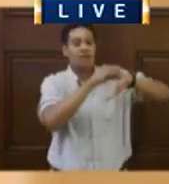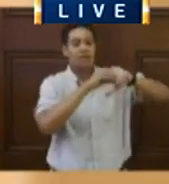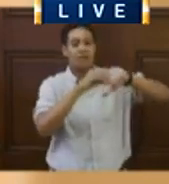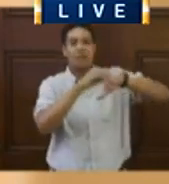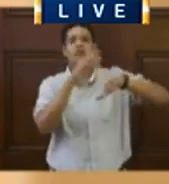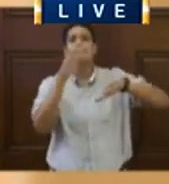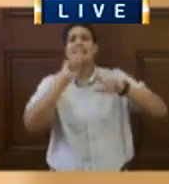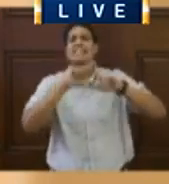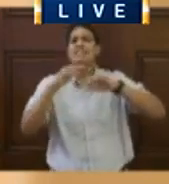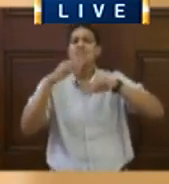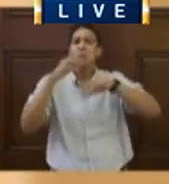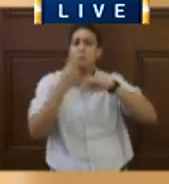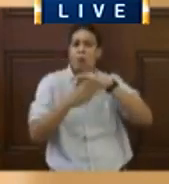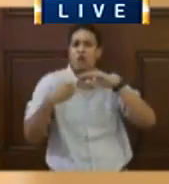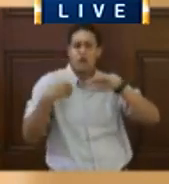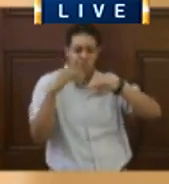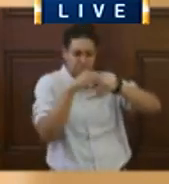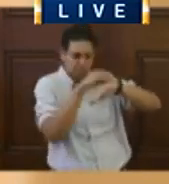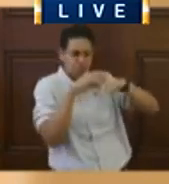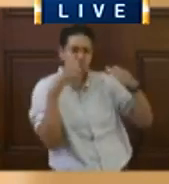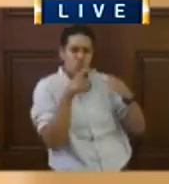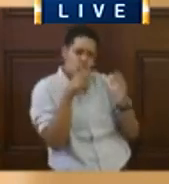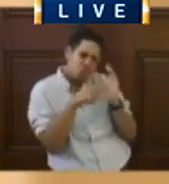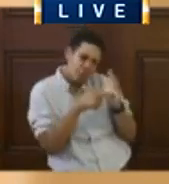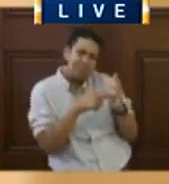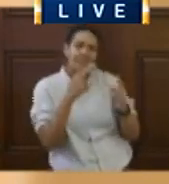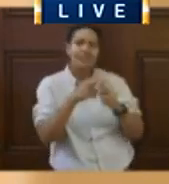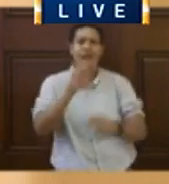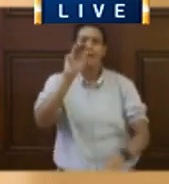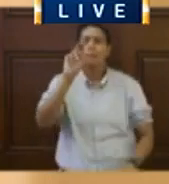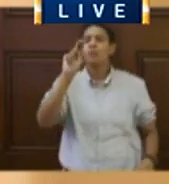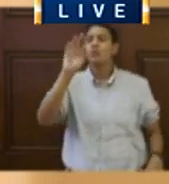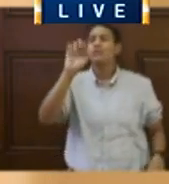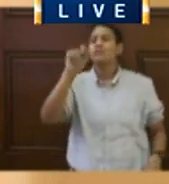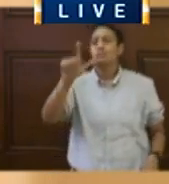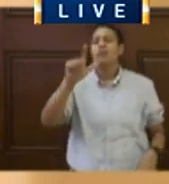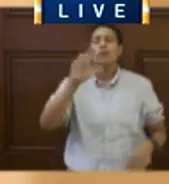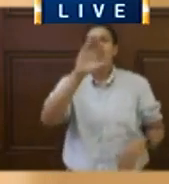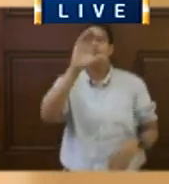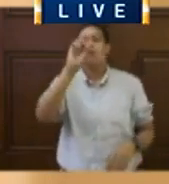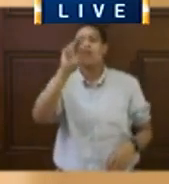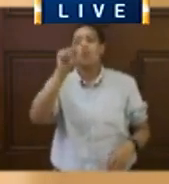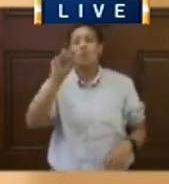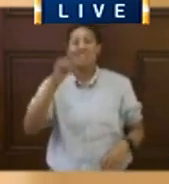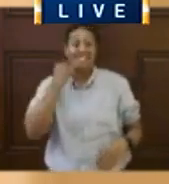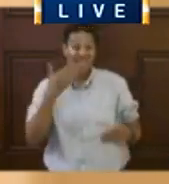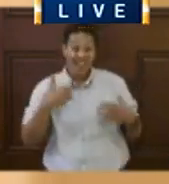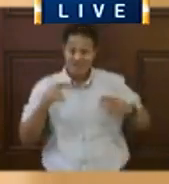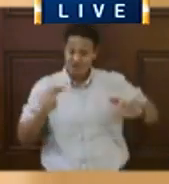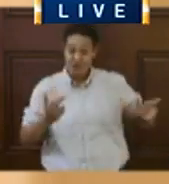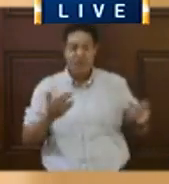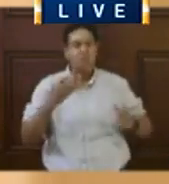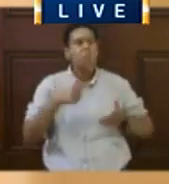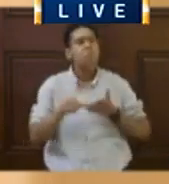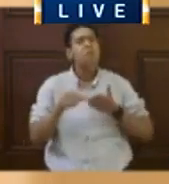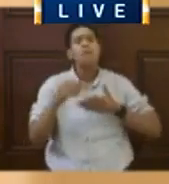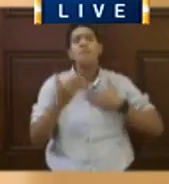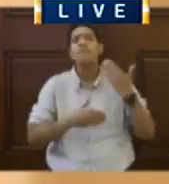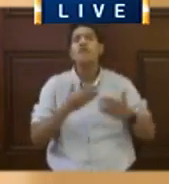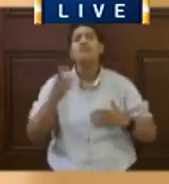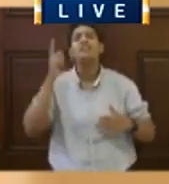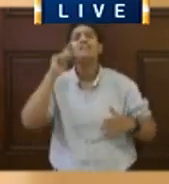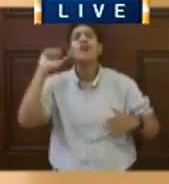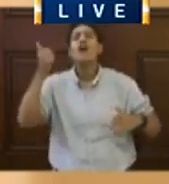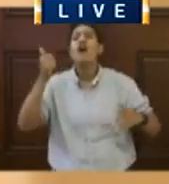once we have that in place, then payment will be processed. There are other categories, and I'll just for completeness